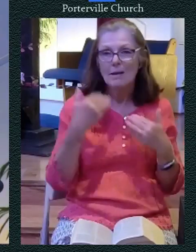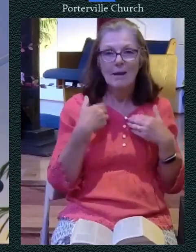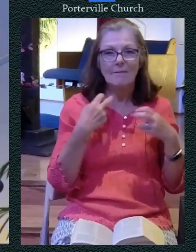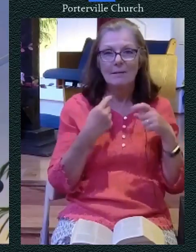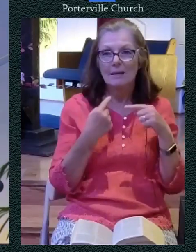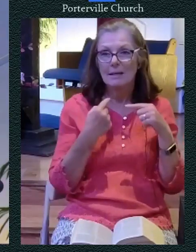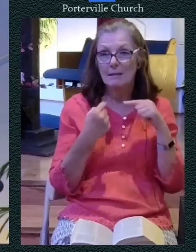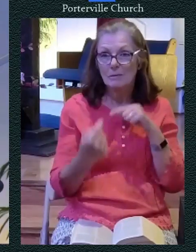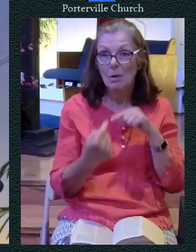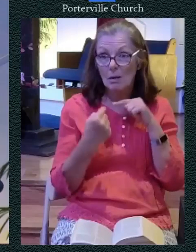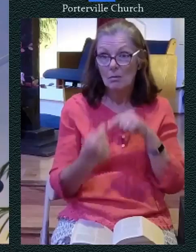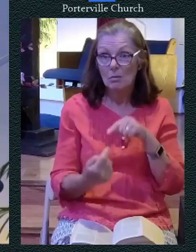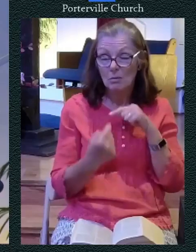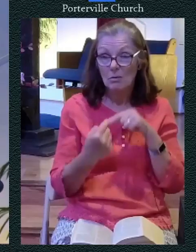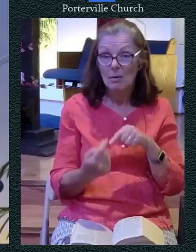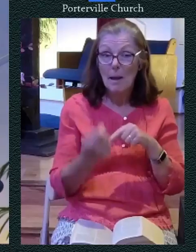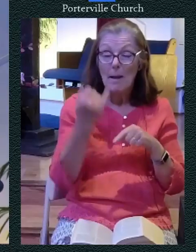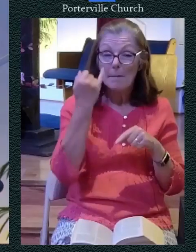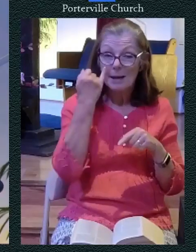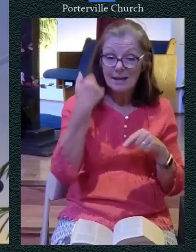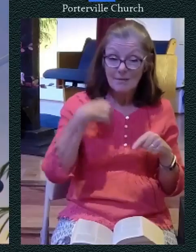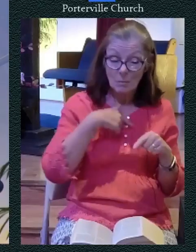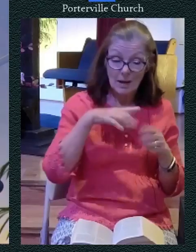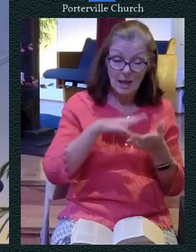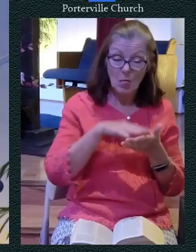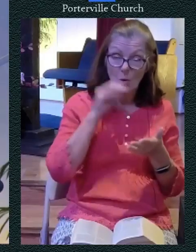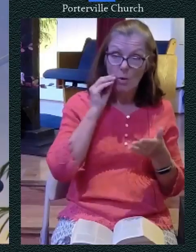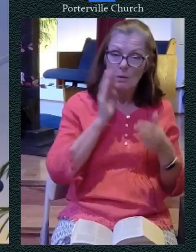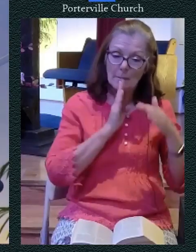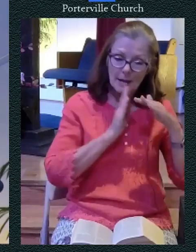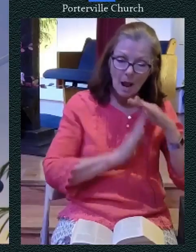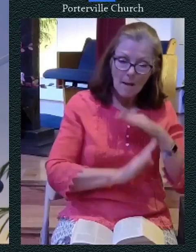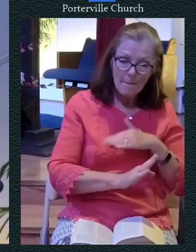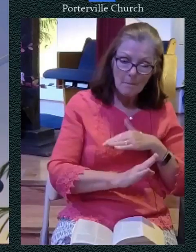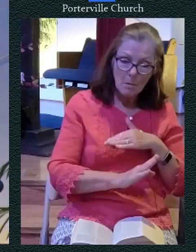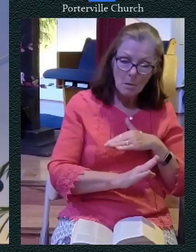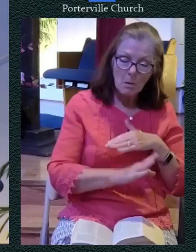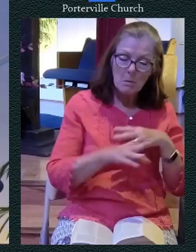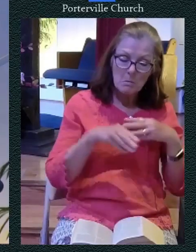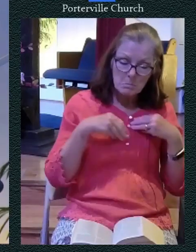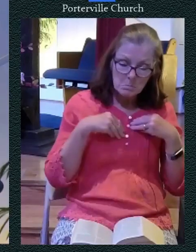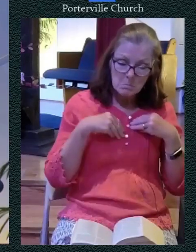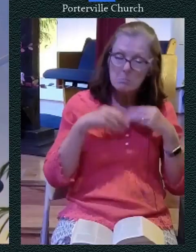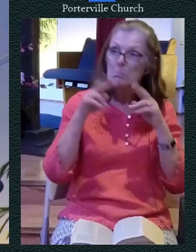If we learn humility, if we learn to accept and look to God and say, well, Lord, this